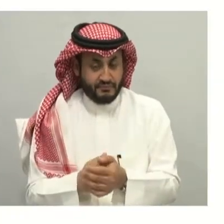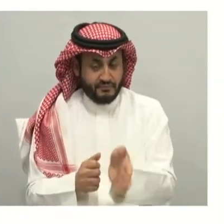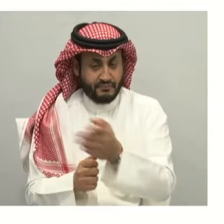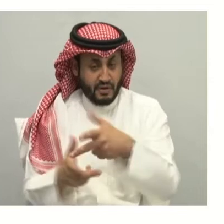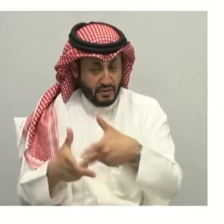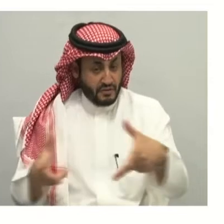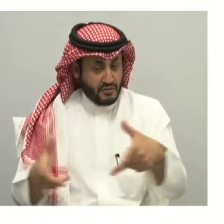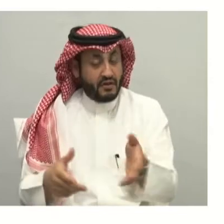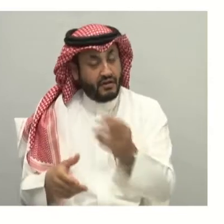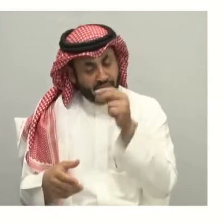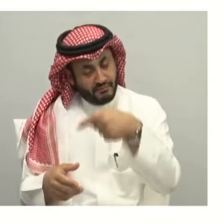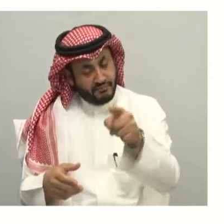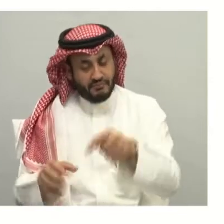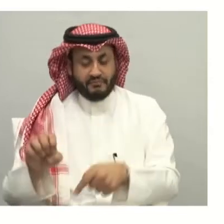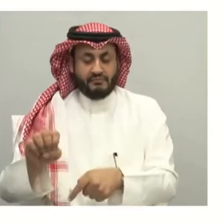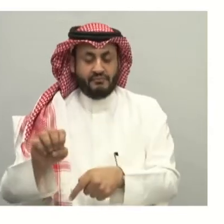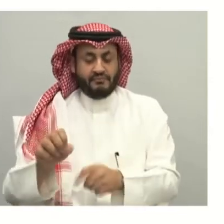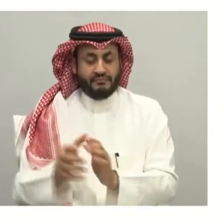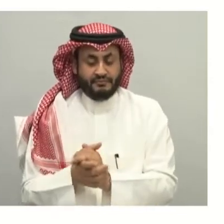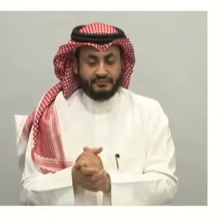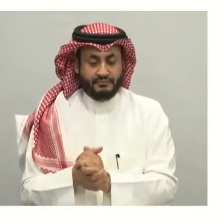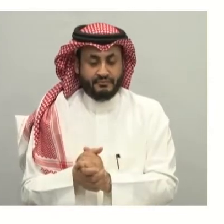and an E. Excellent. Cake.